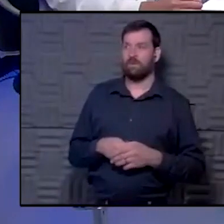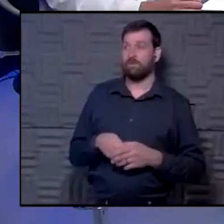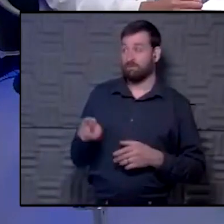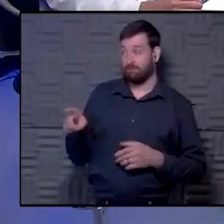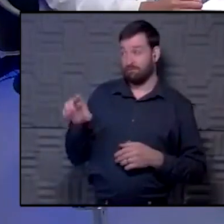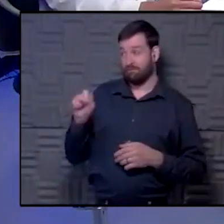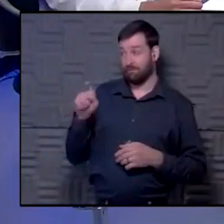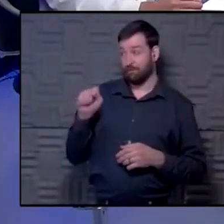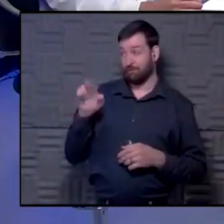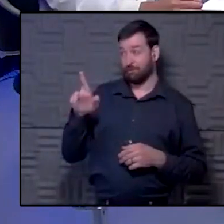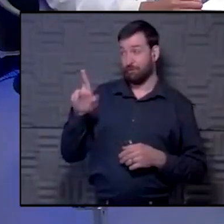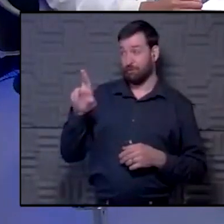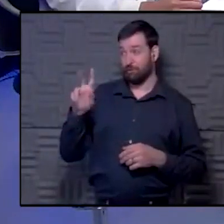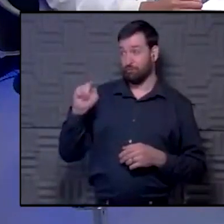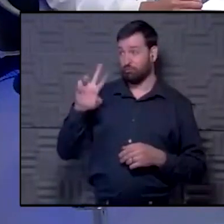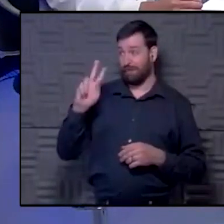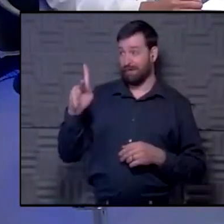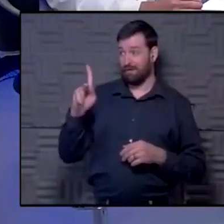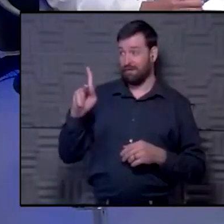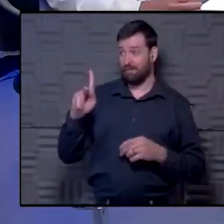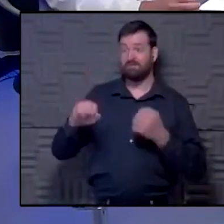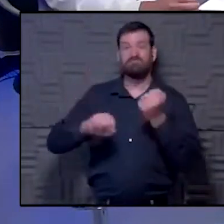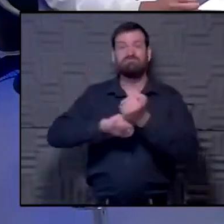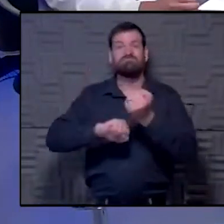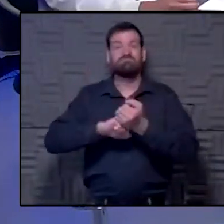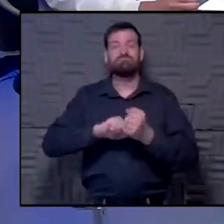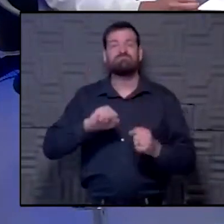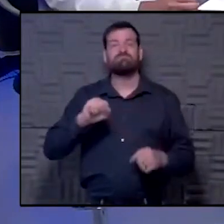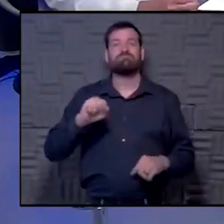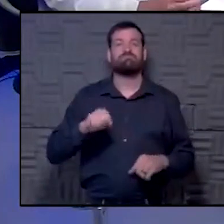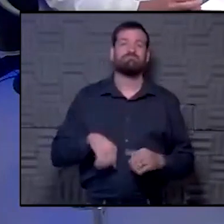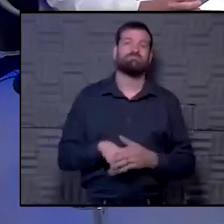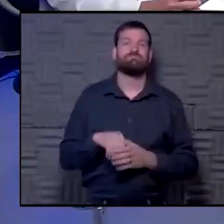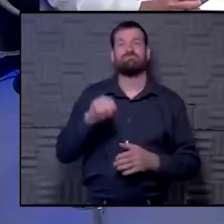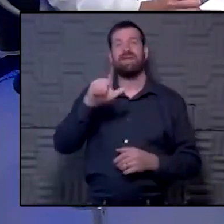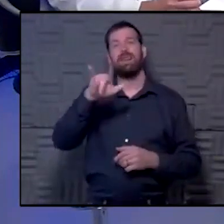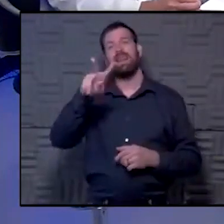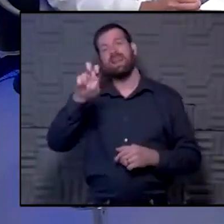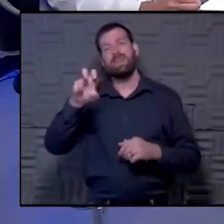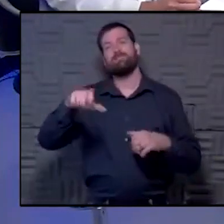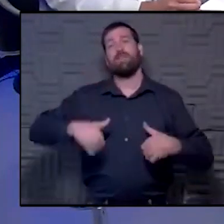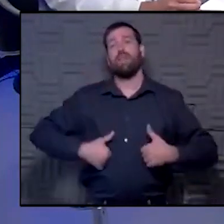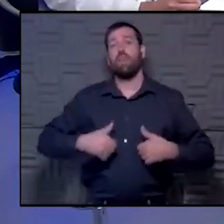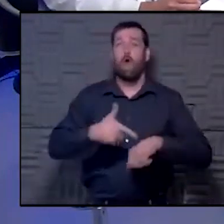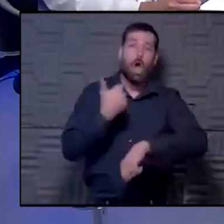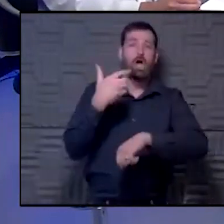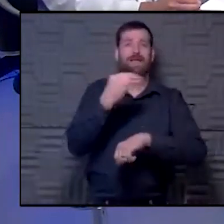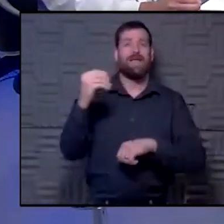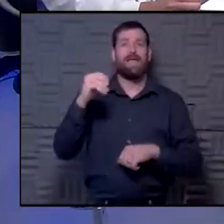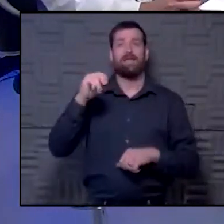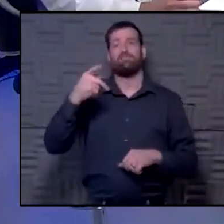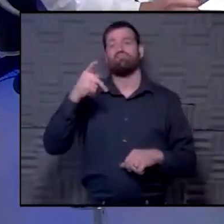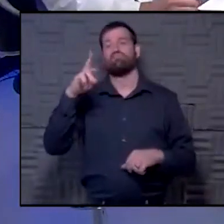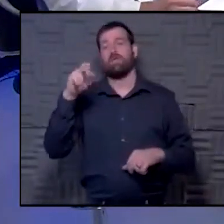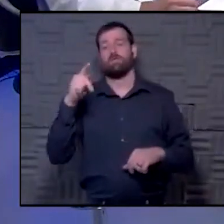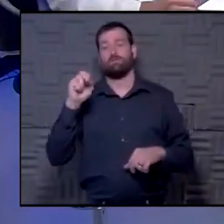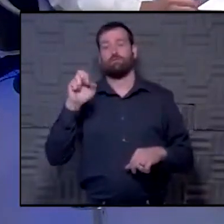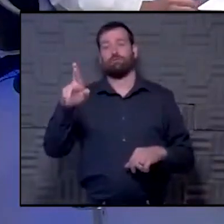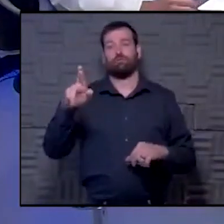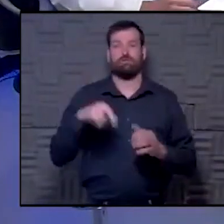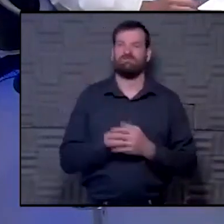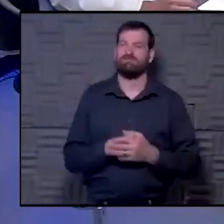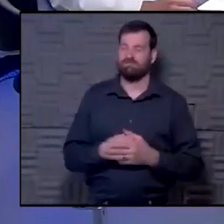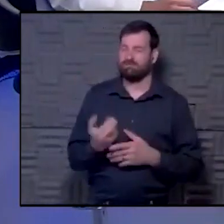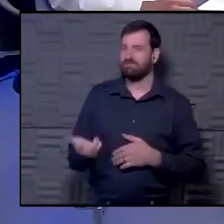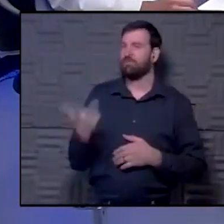Yeah. Trek fan, Oh, I know. isn't this the Star Trek? Live That's long the and You can do prosper. that one. That's right. Yeah. Do the That's V. okay. Live Yeah, long and that's prosper. perfect. Do the V. There you go. 3